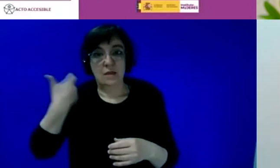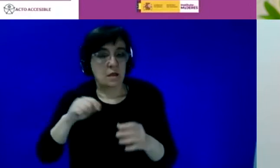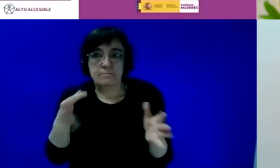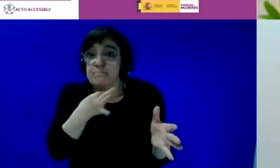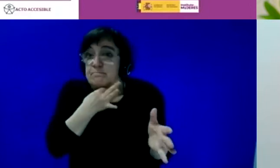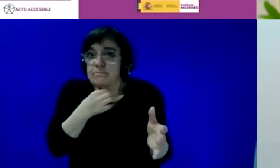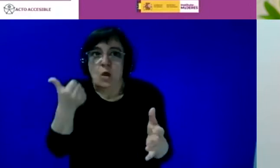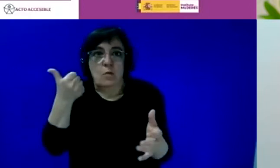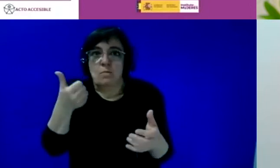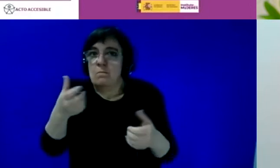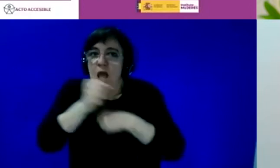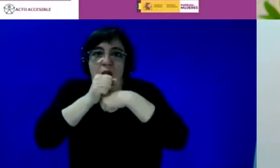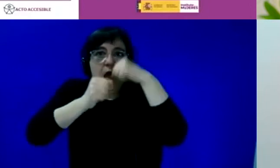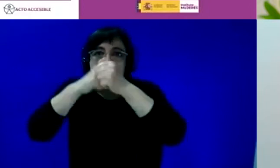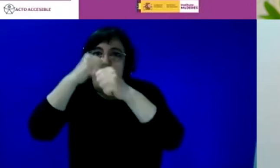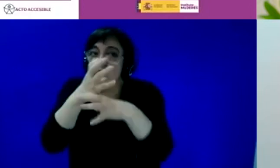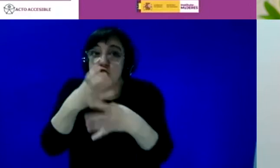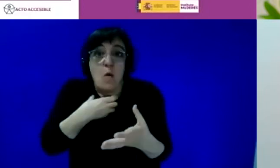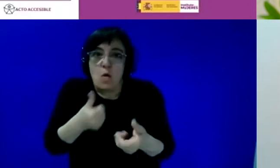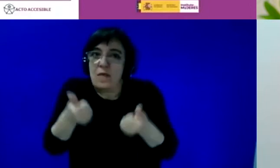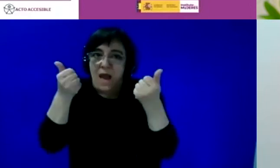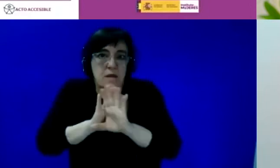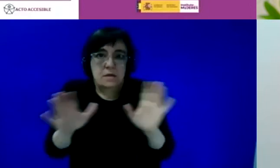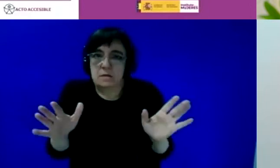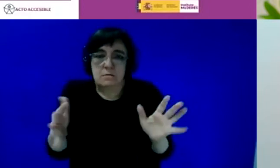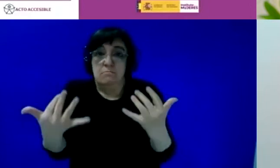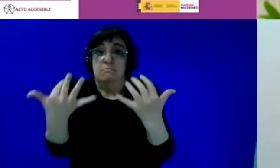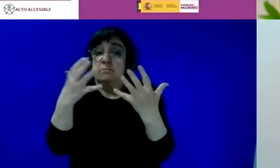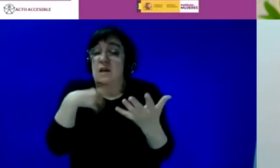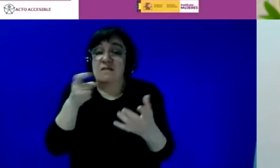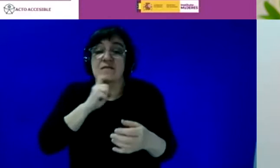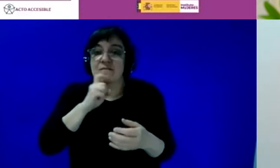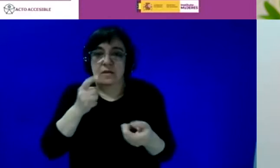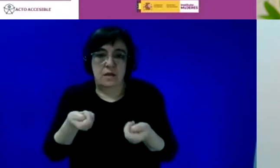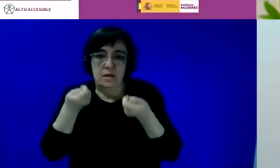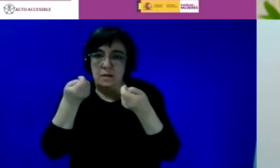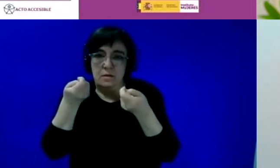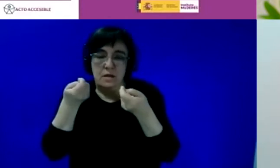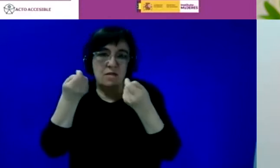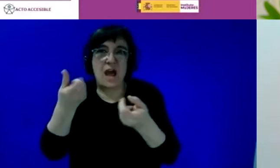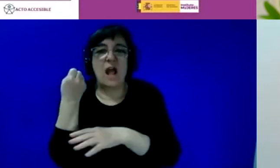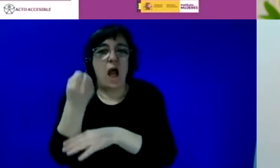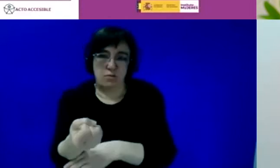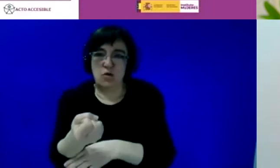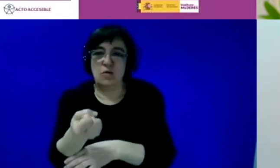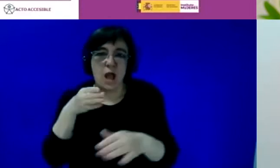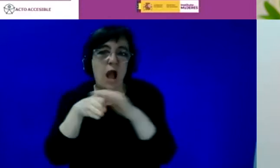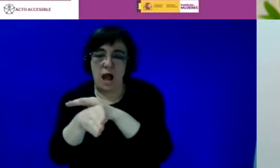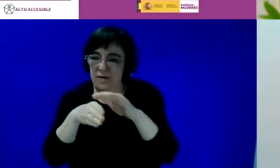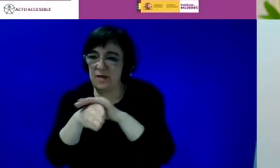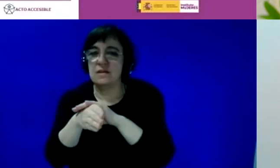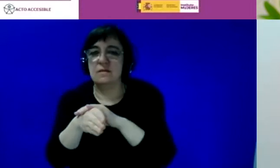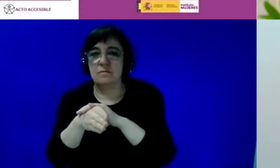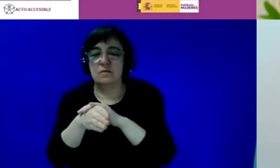give sensible, accessible support. And what we do see is that there are more and more numbers